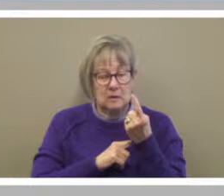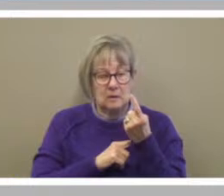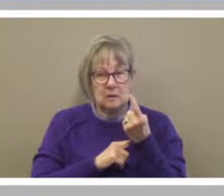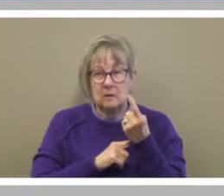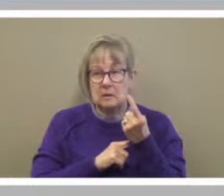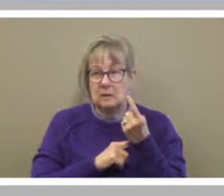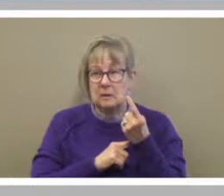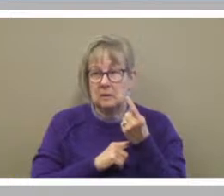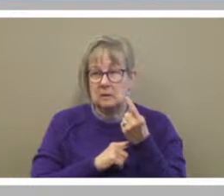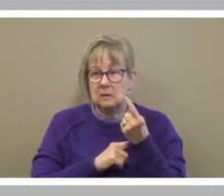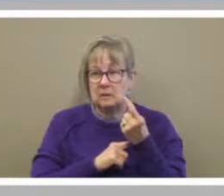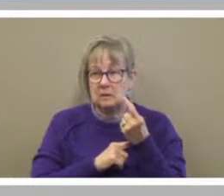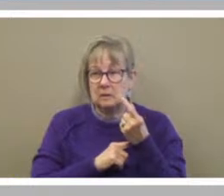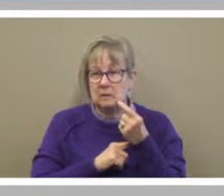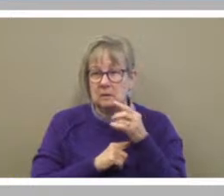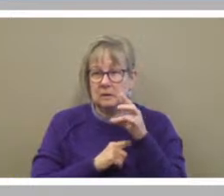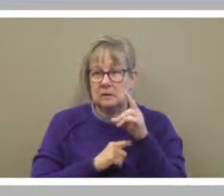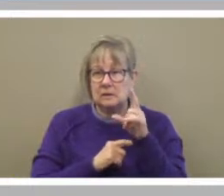You said